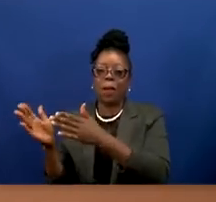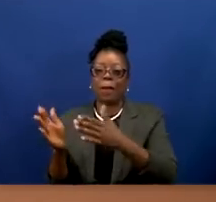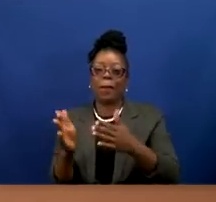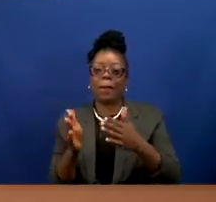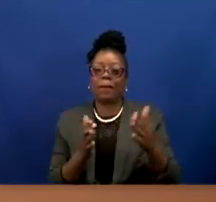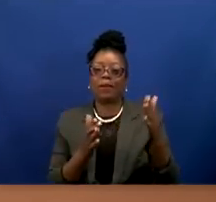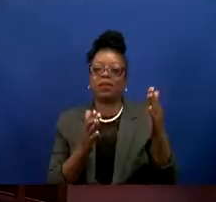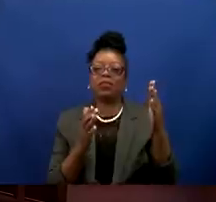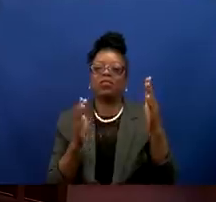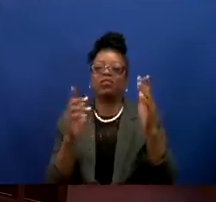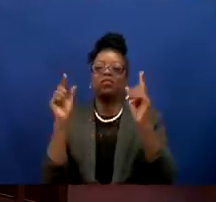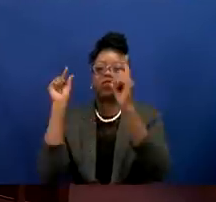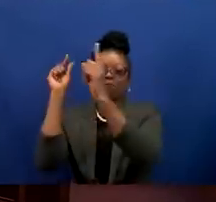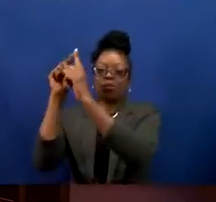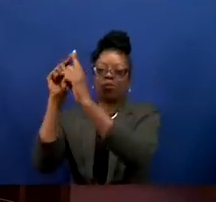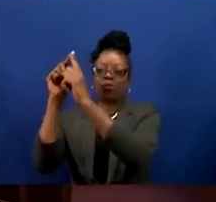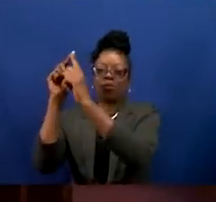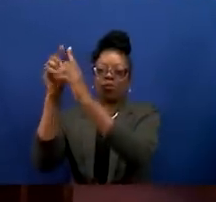God.